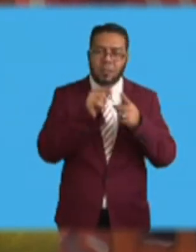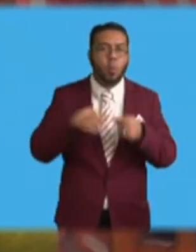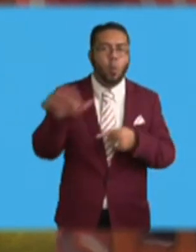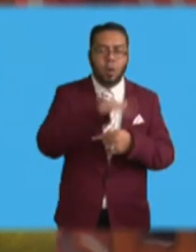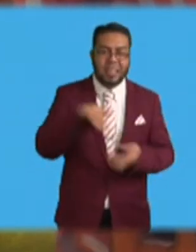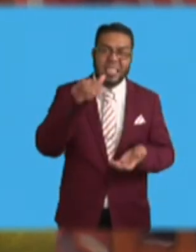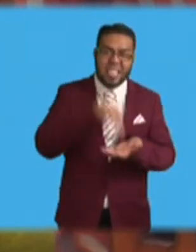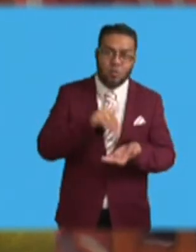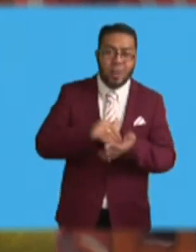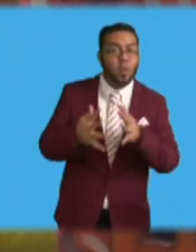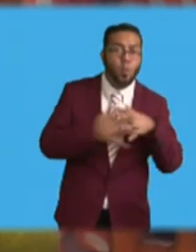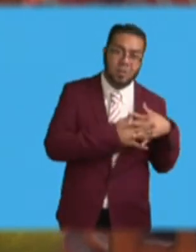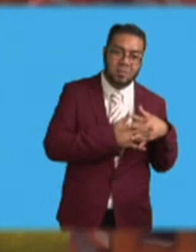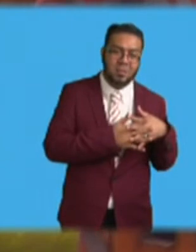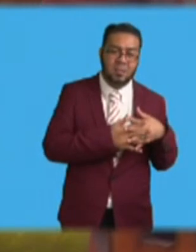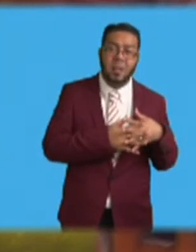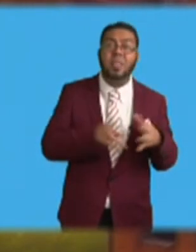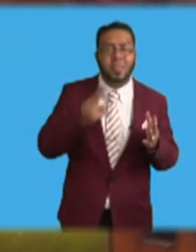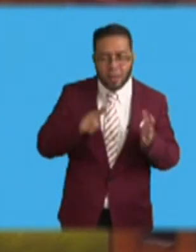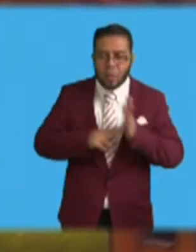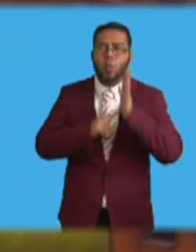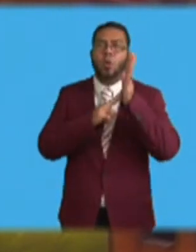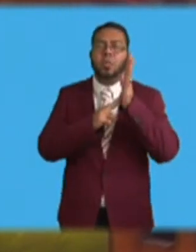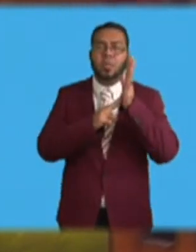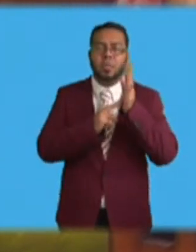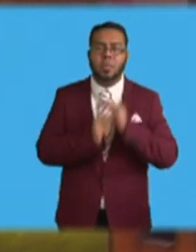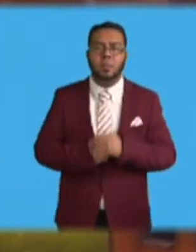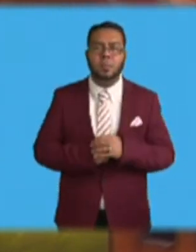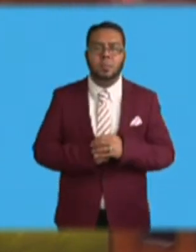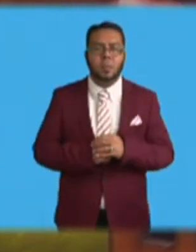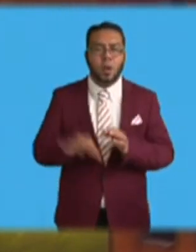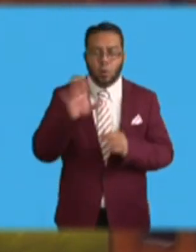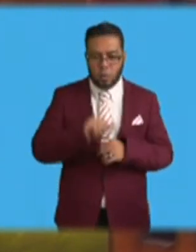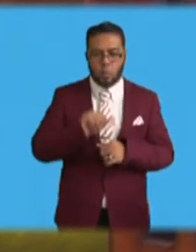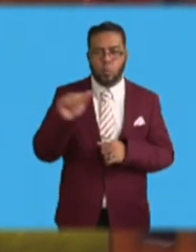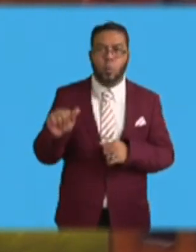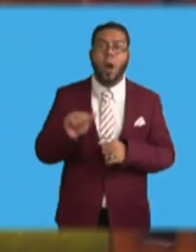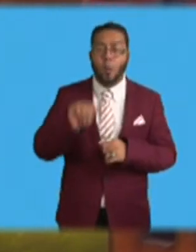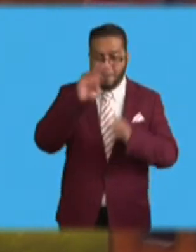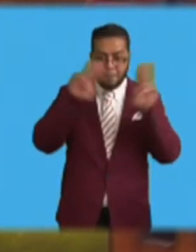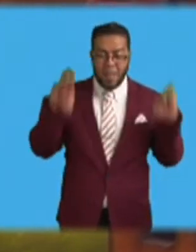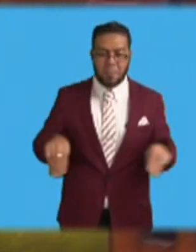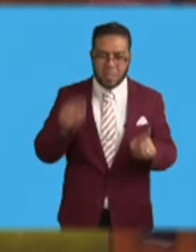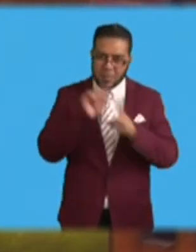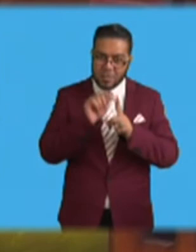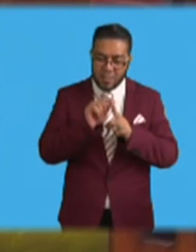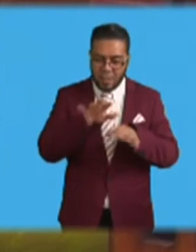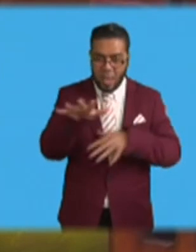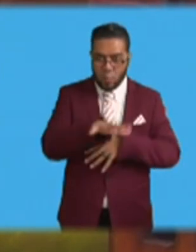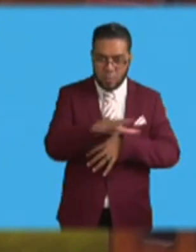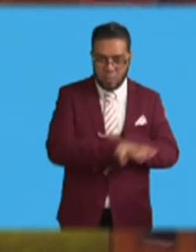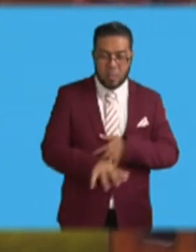Central Division, the Western Division, then the Northern Division according to our MEP classification. Madam Speaker, the